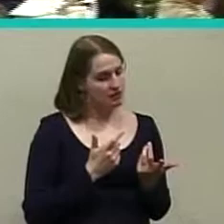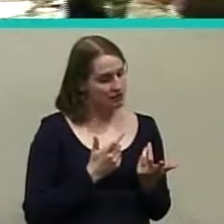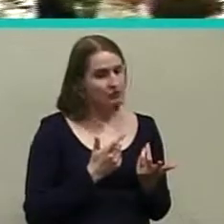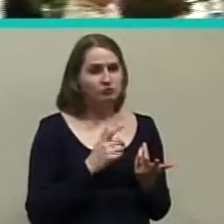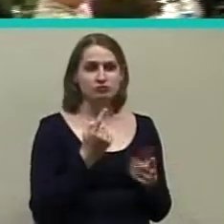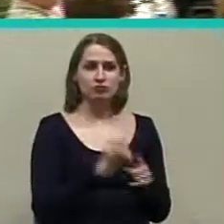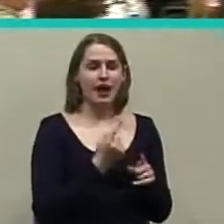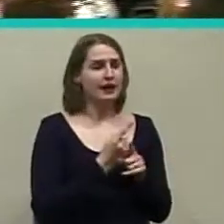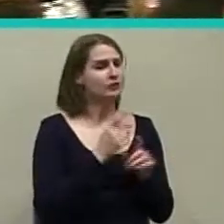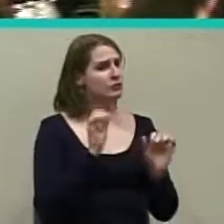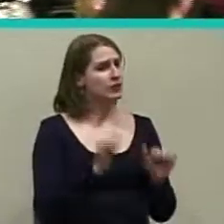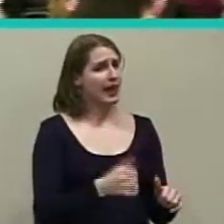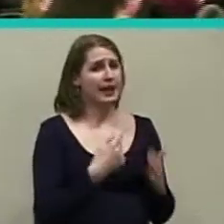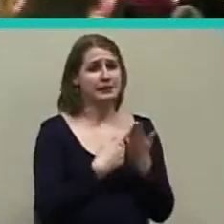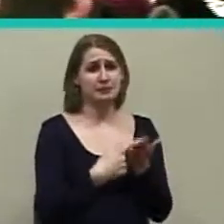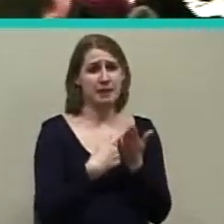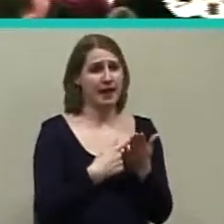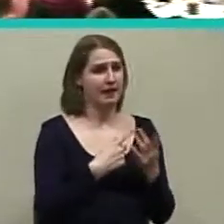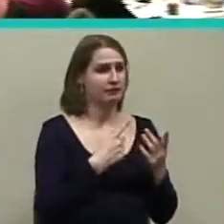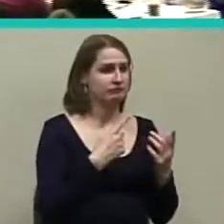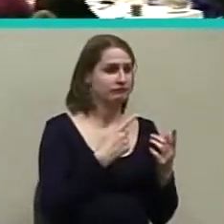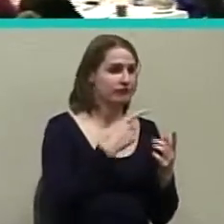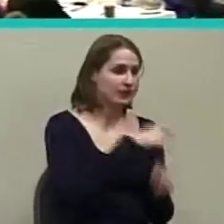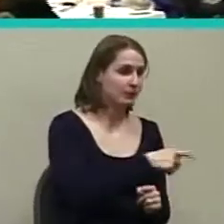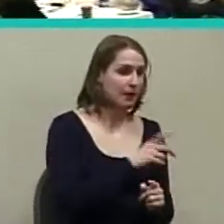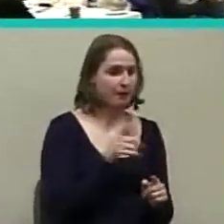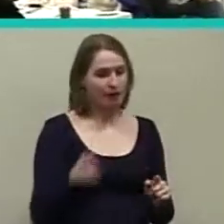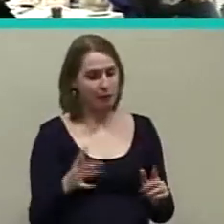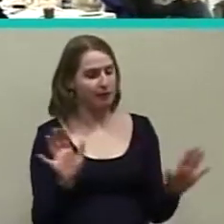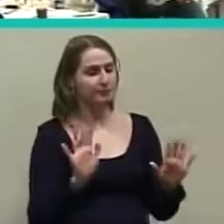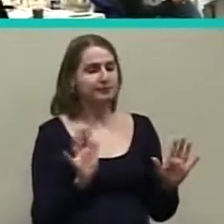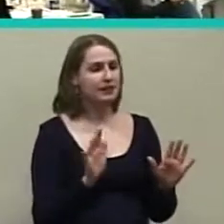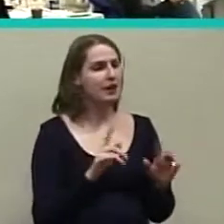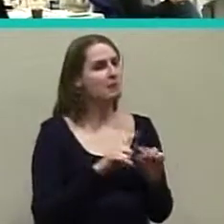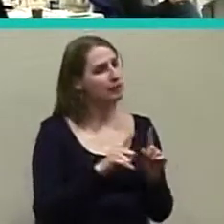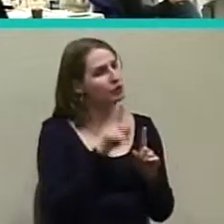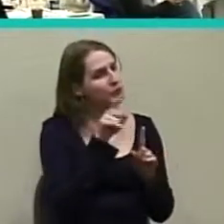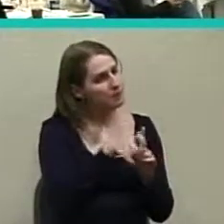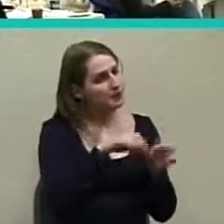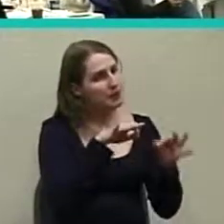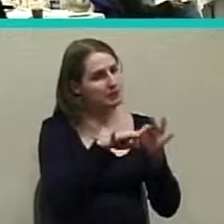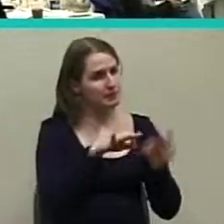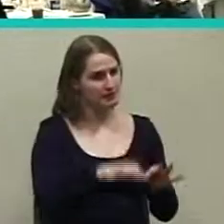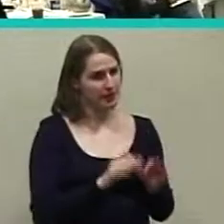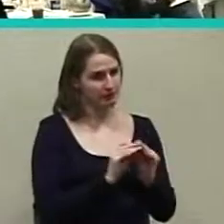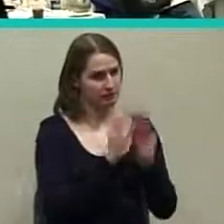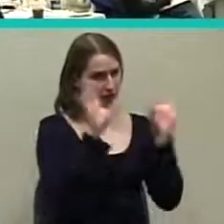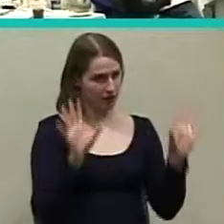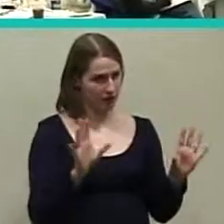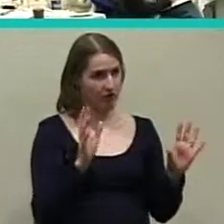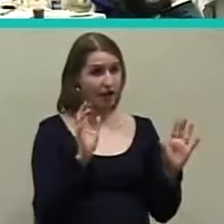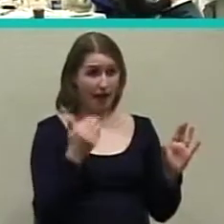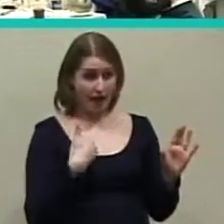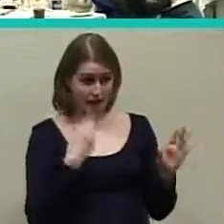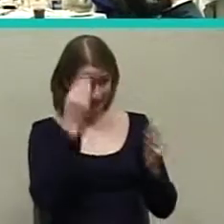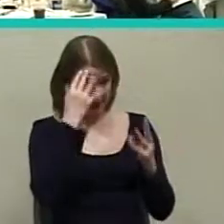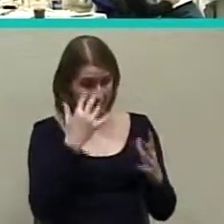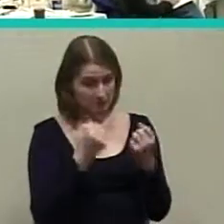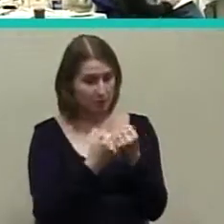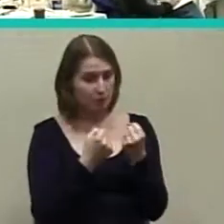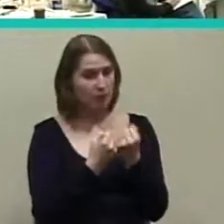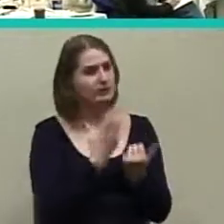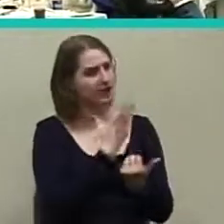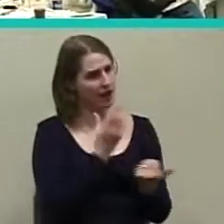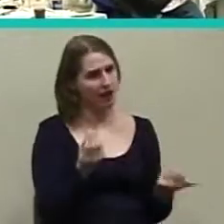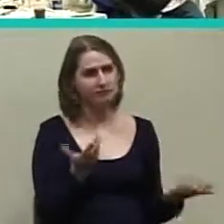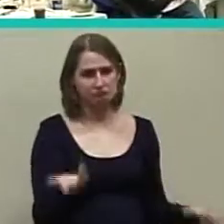kinds of people who debate it different ways. And what you've got to do is can I explain this in a way that's meaningful? Can I have data that supports it? And does